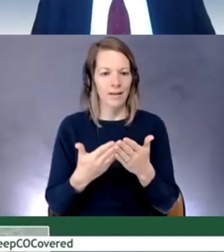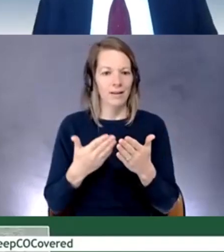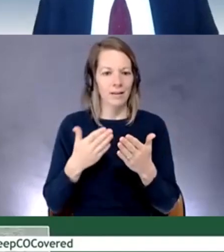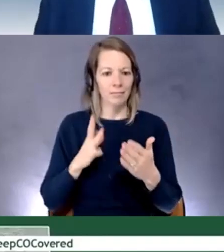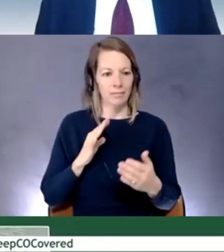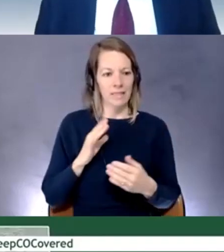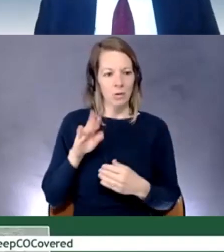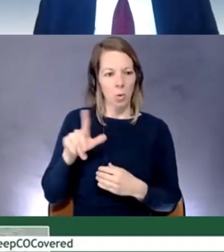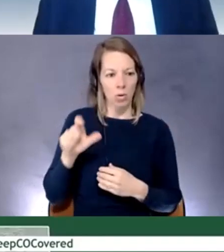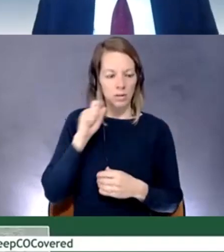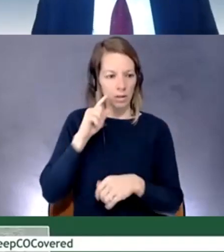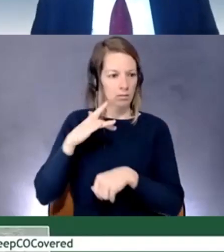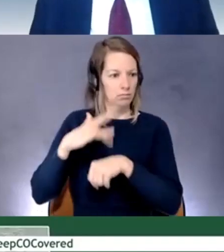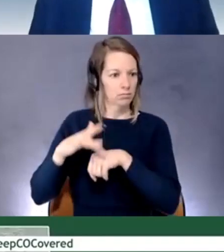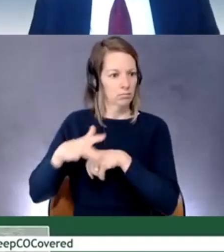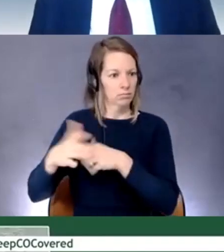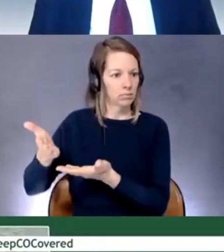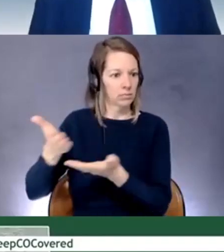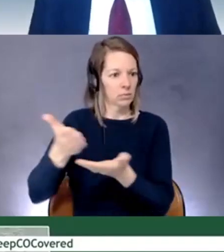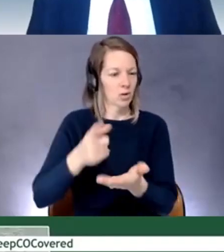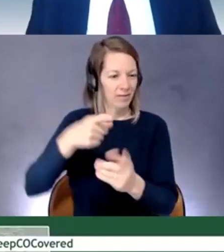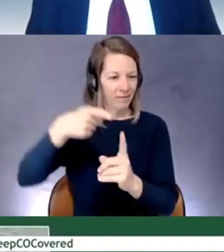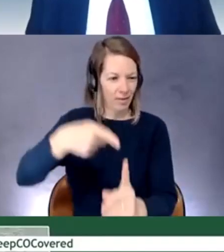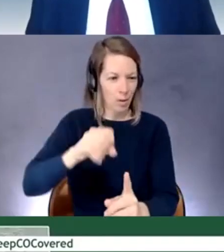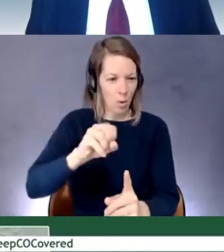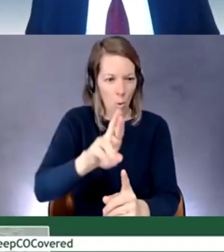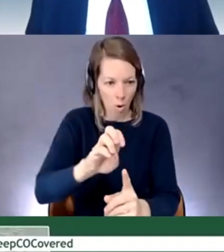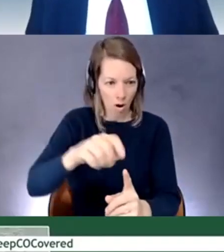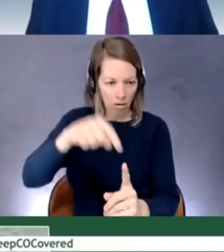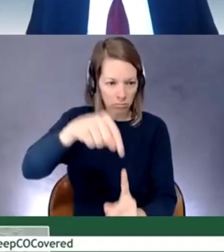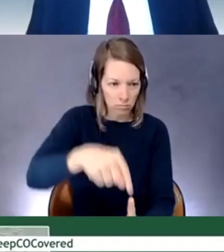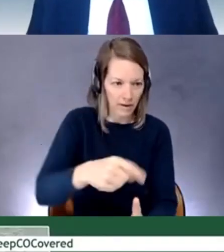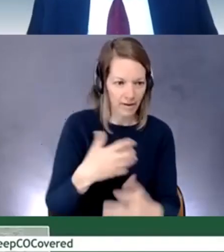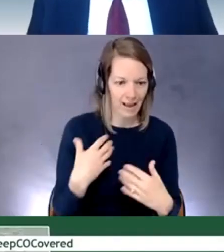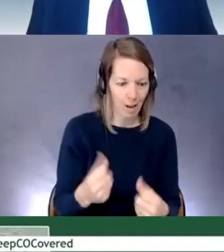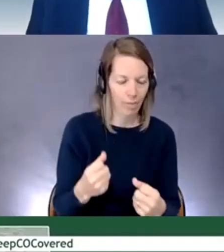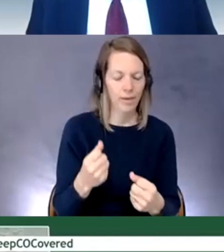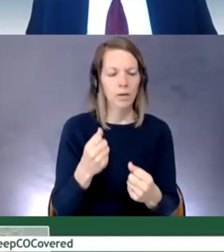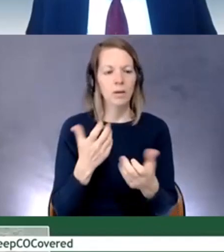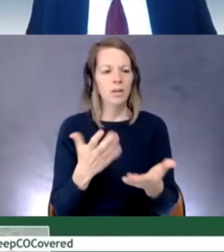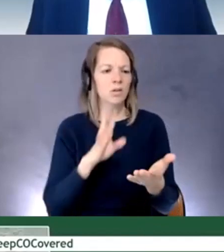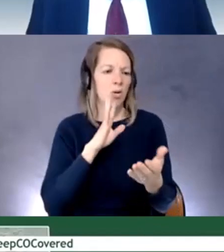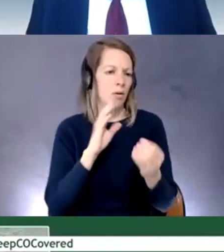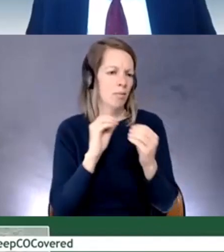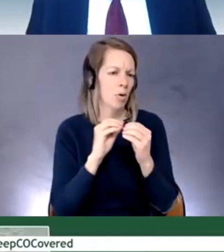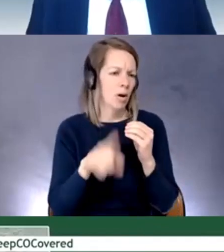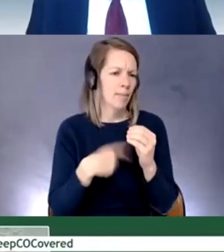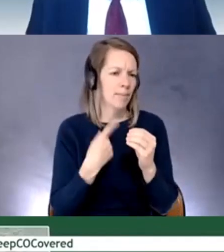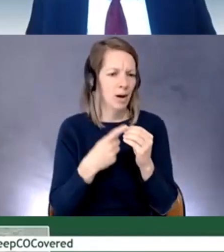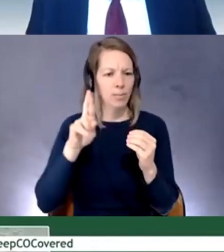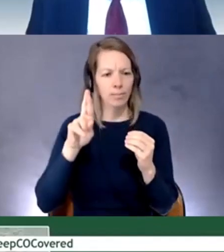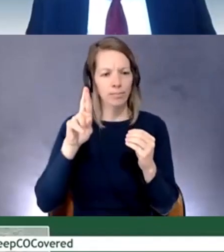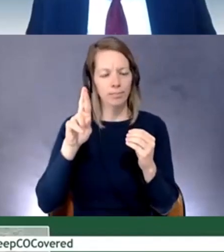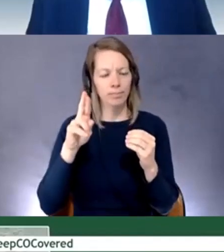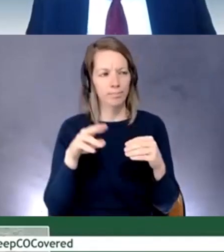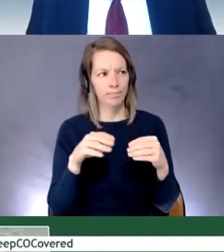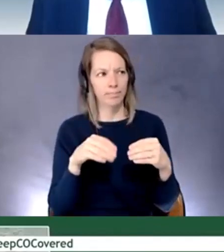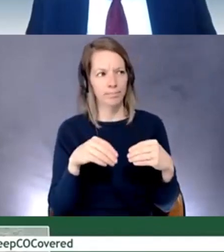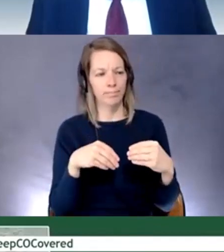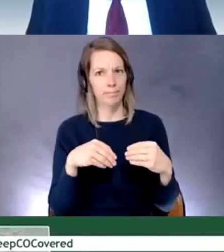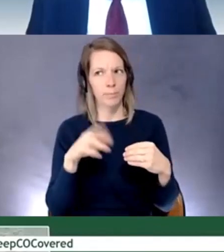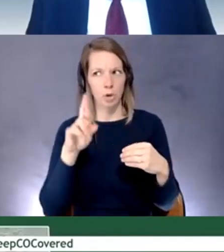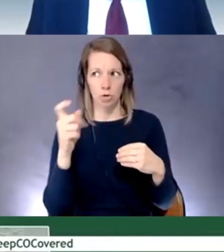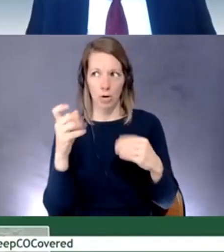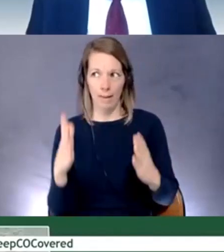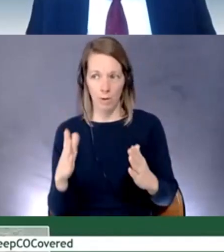tools are being built to get to the core of health and social determinants of health. Can you talk a little bit about how the prescriber tool is, why we're paying that, and what's